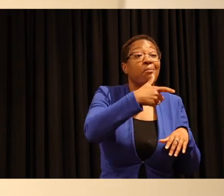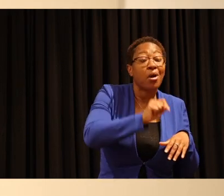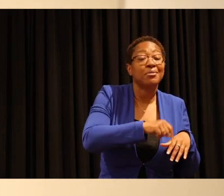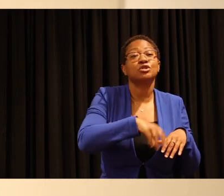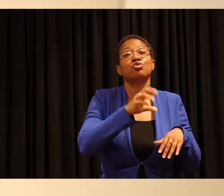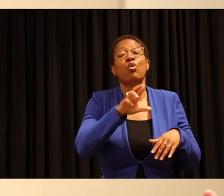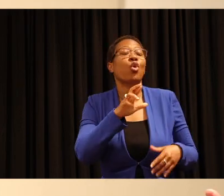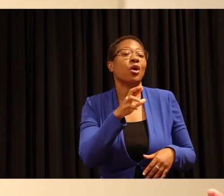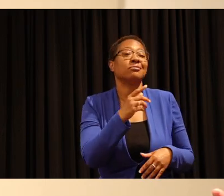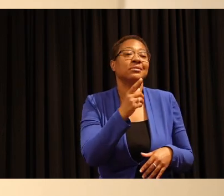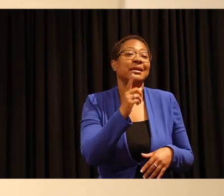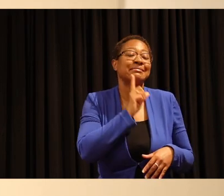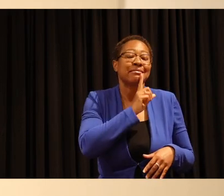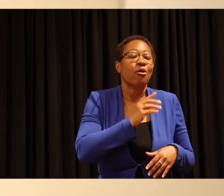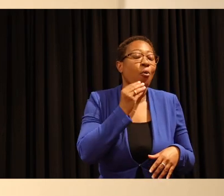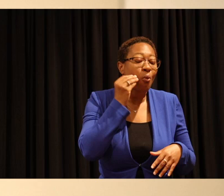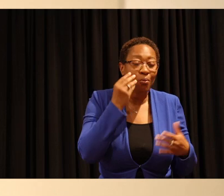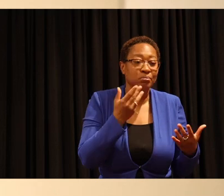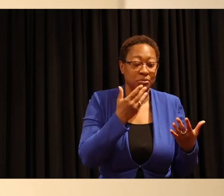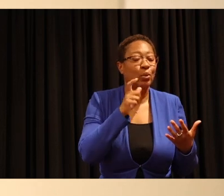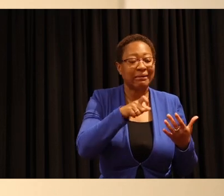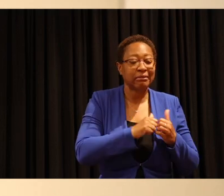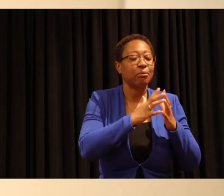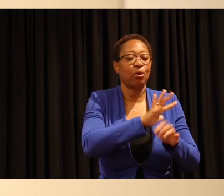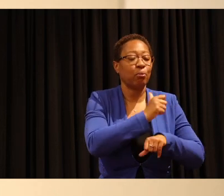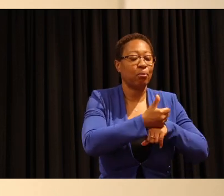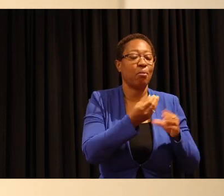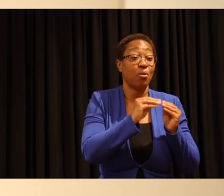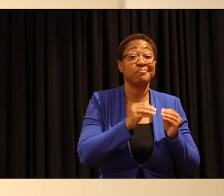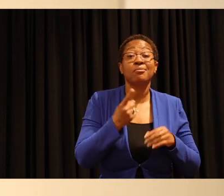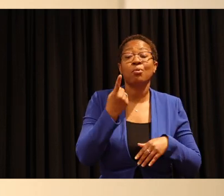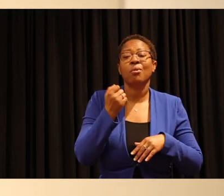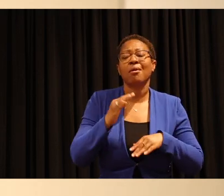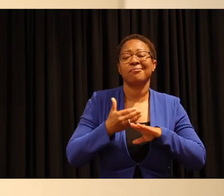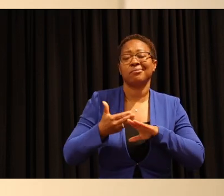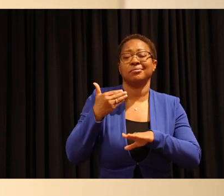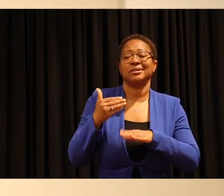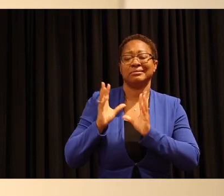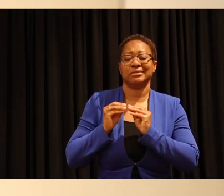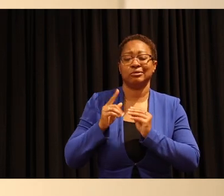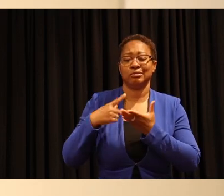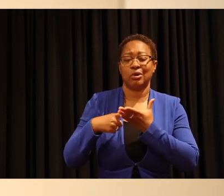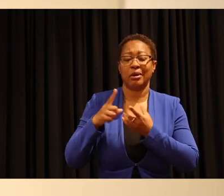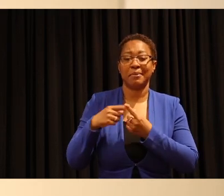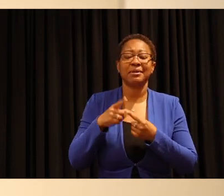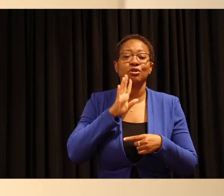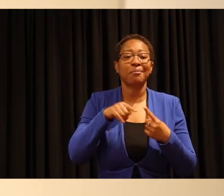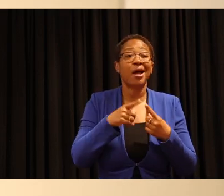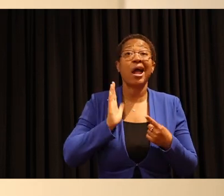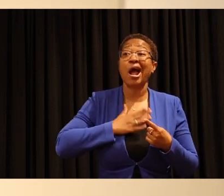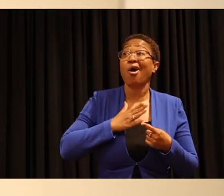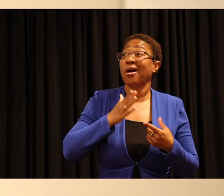housing, we have to build newer housing. In one of the sessions earlier that I was sitting in, she was talking about how old our